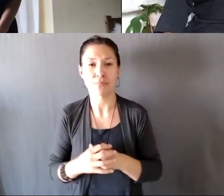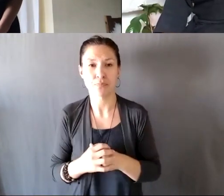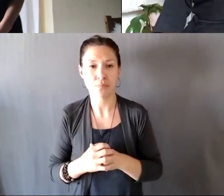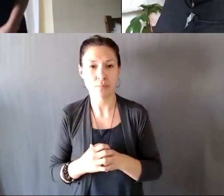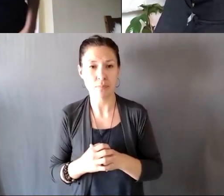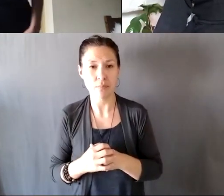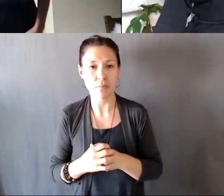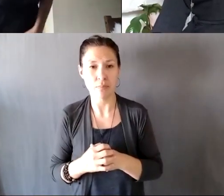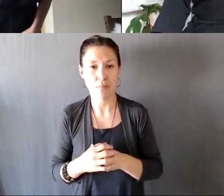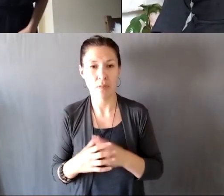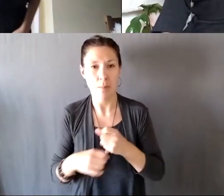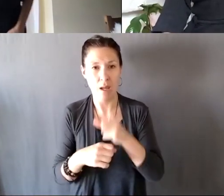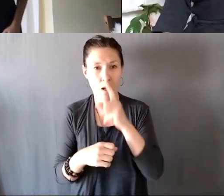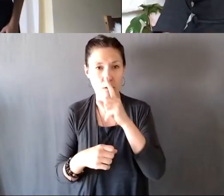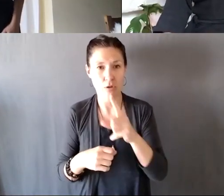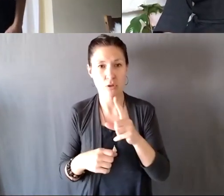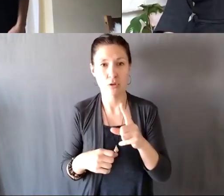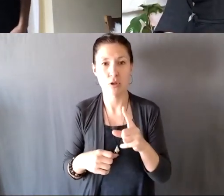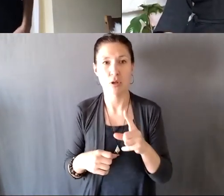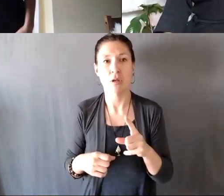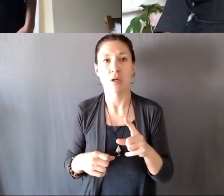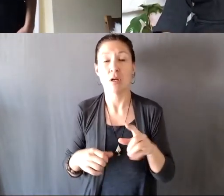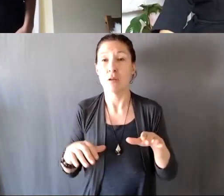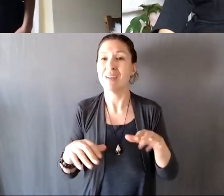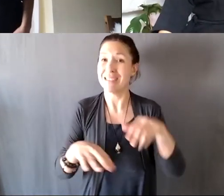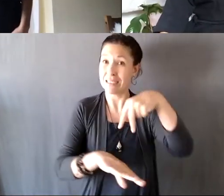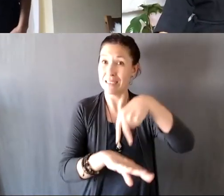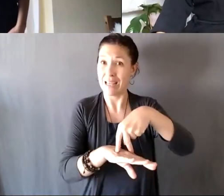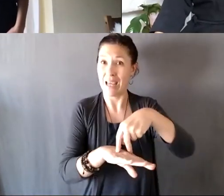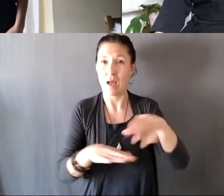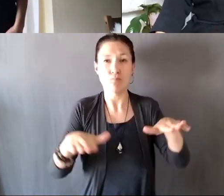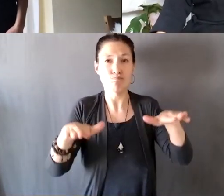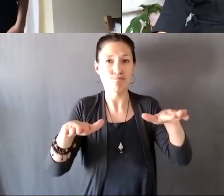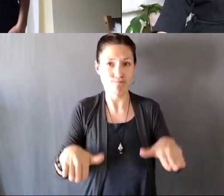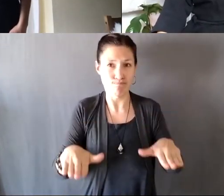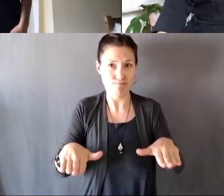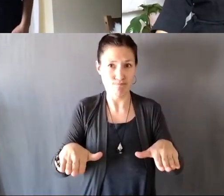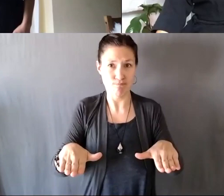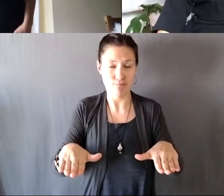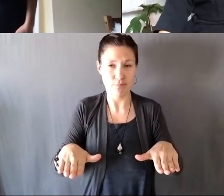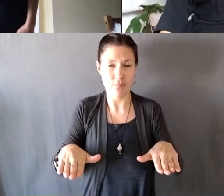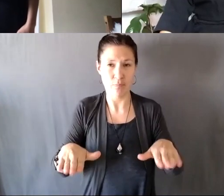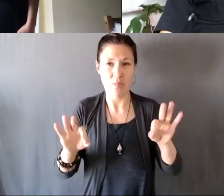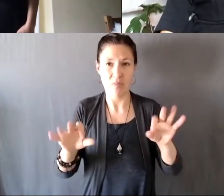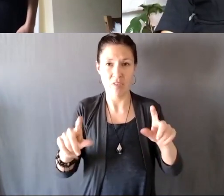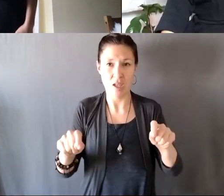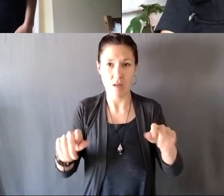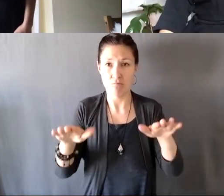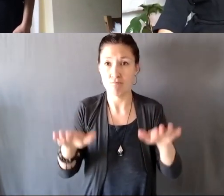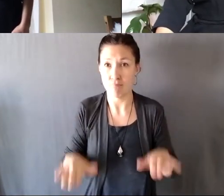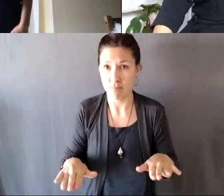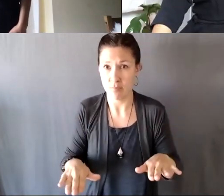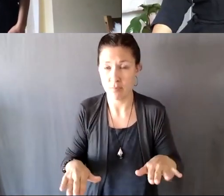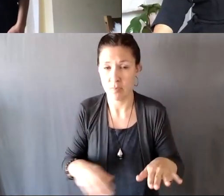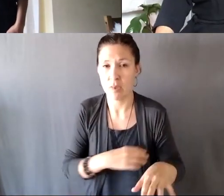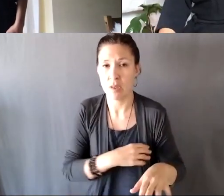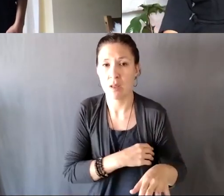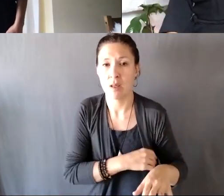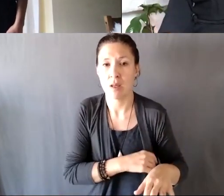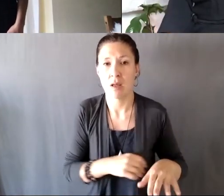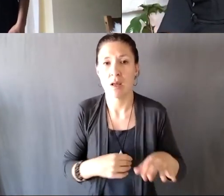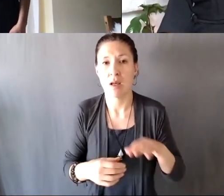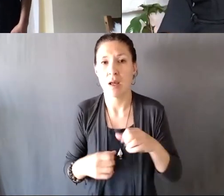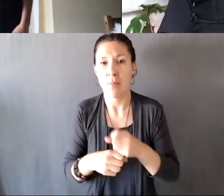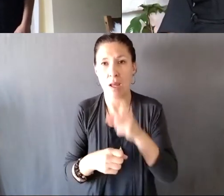feet flat against the ground and you find the center of your feet again and connect to the earth through the